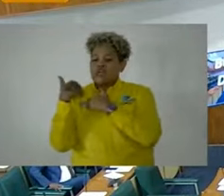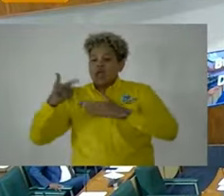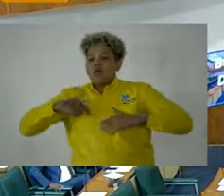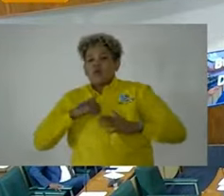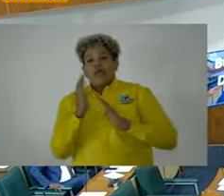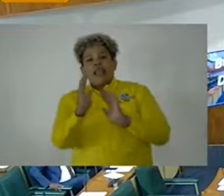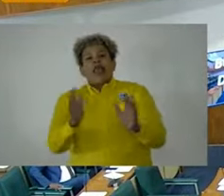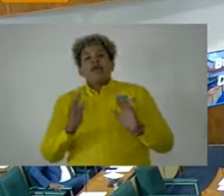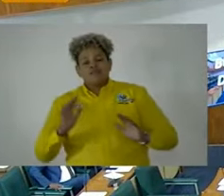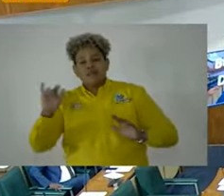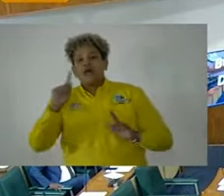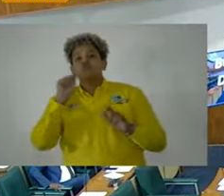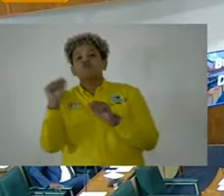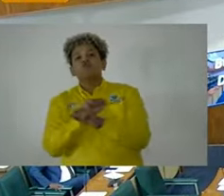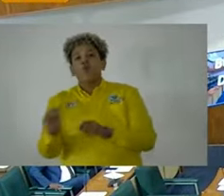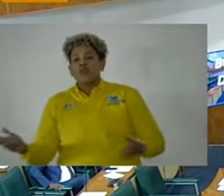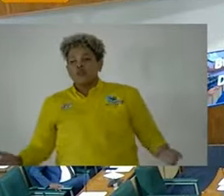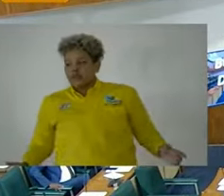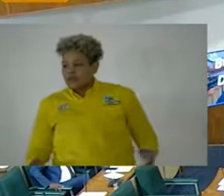we left. And that is the truth.